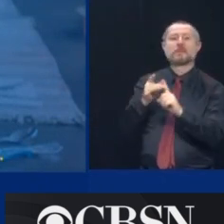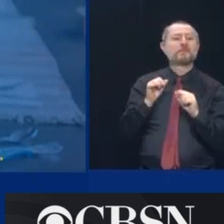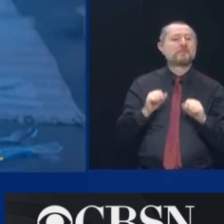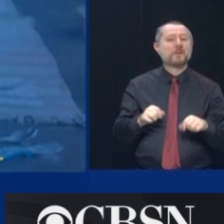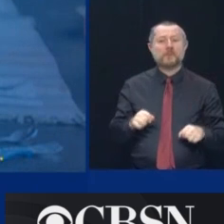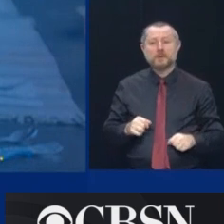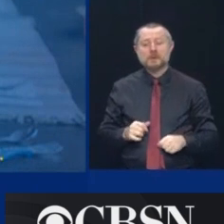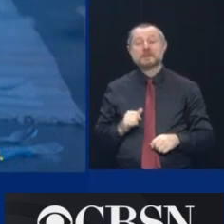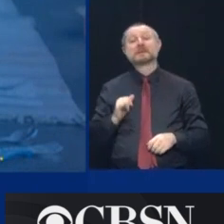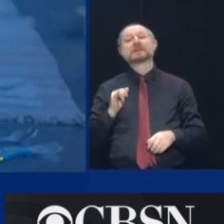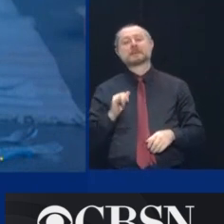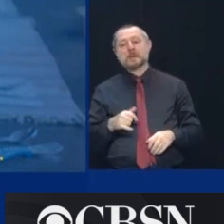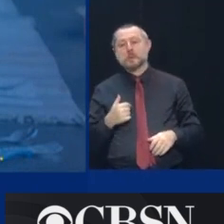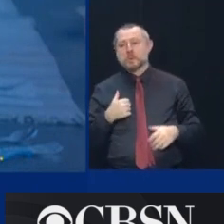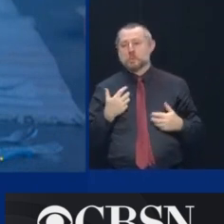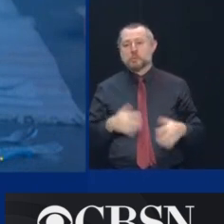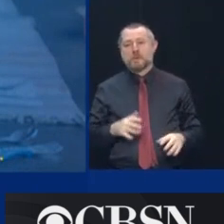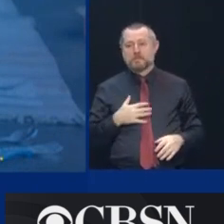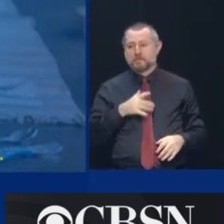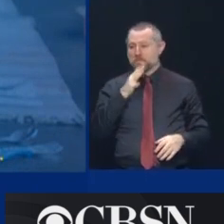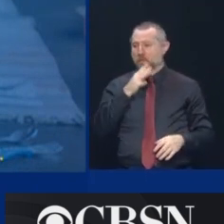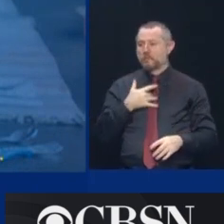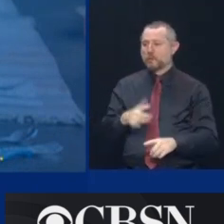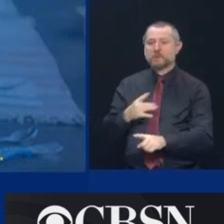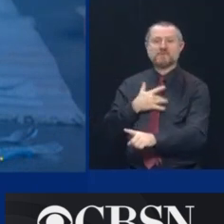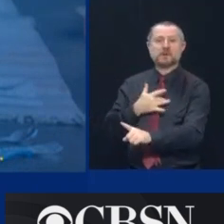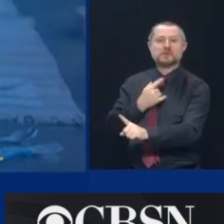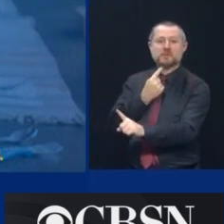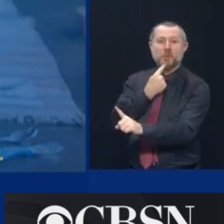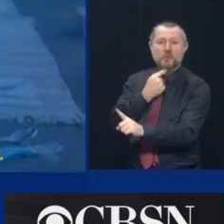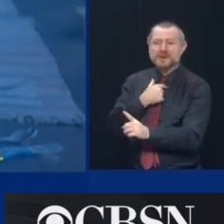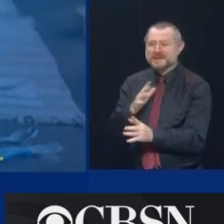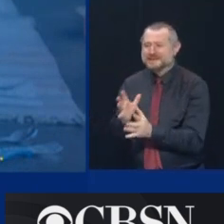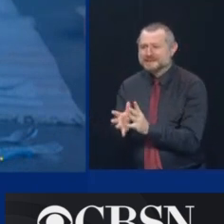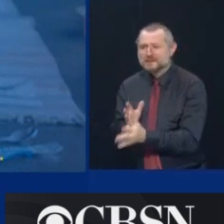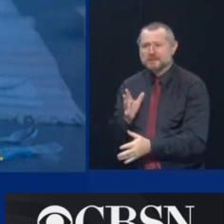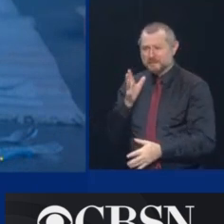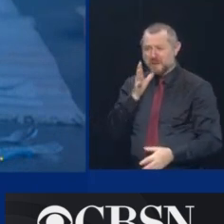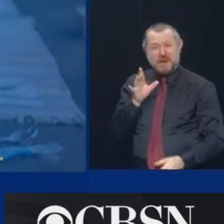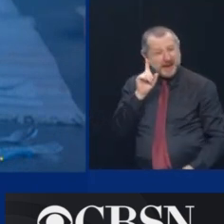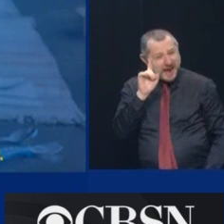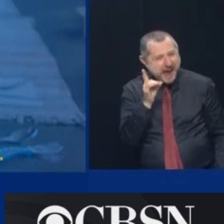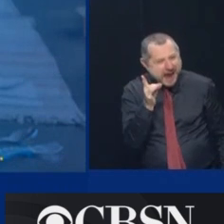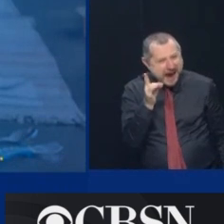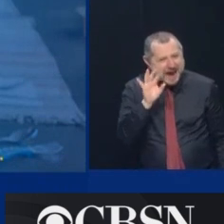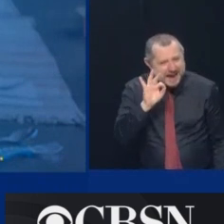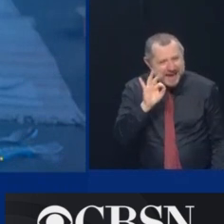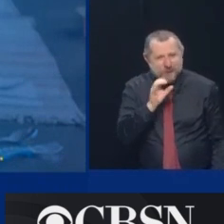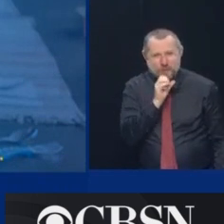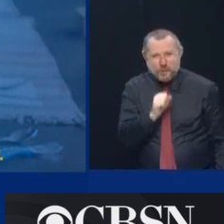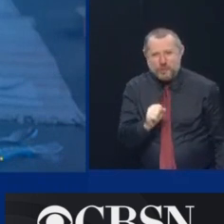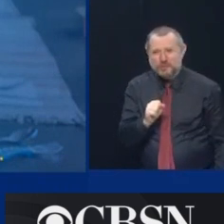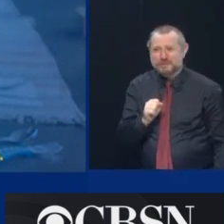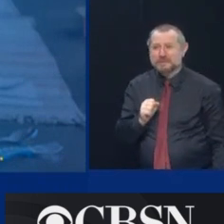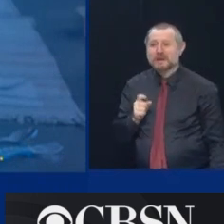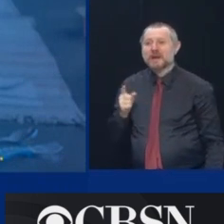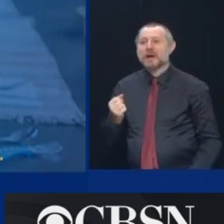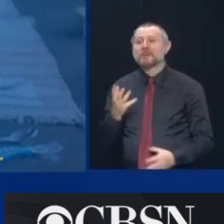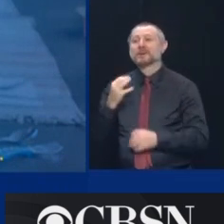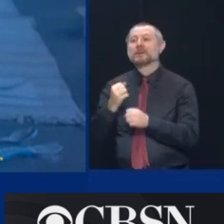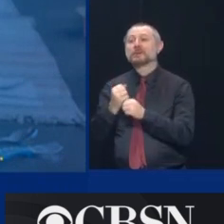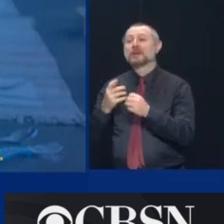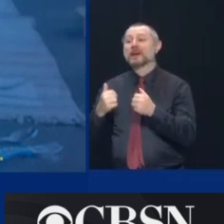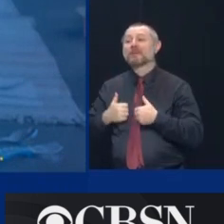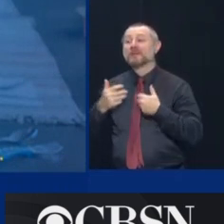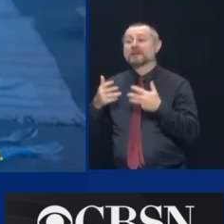I didn't want to disappoint my mother. You know, 89 years old, she's thinking, how many Thanksgivings do I get, right? You